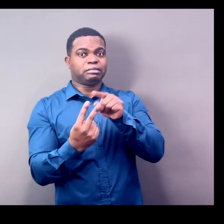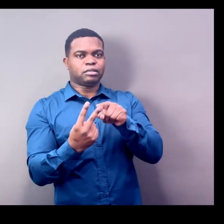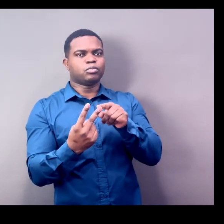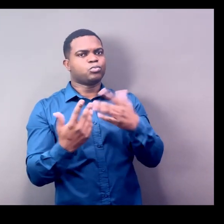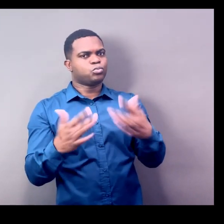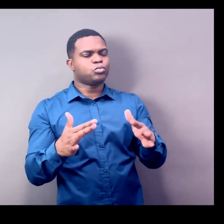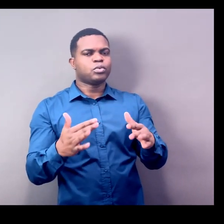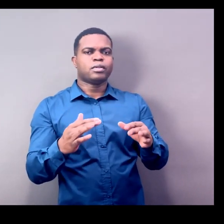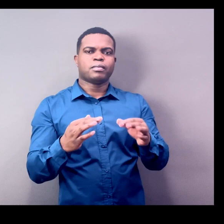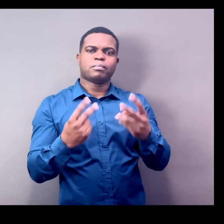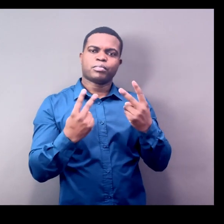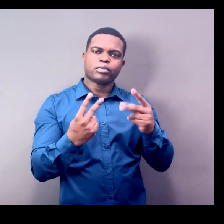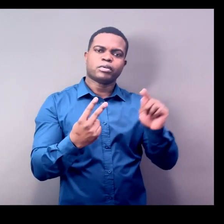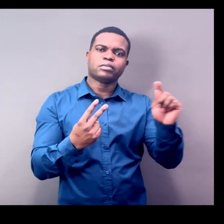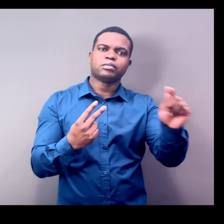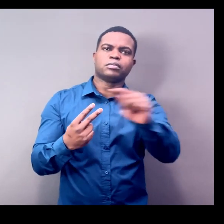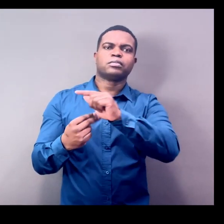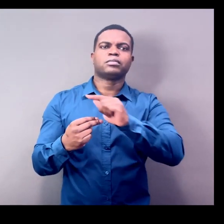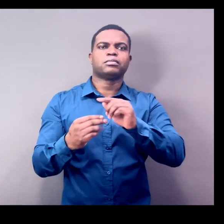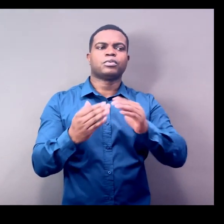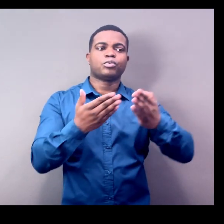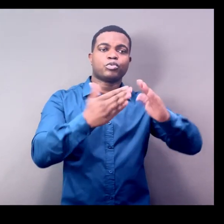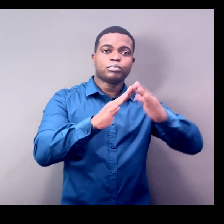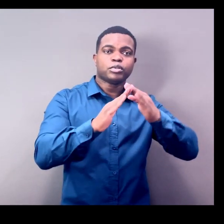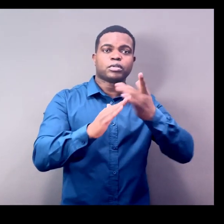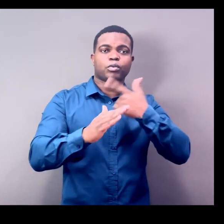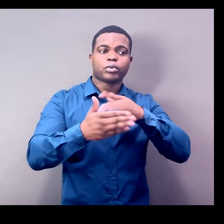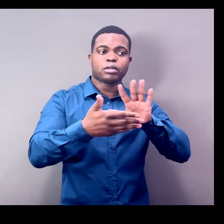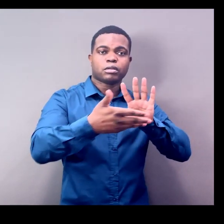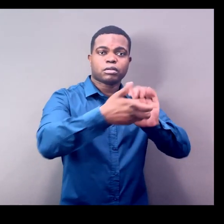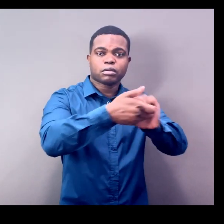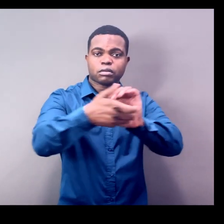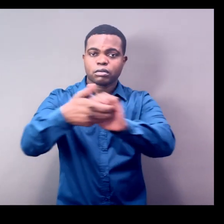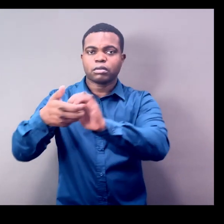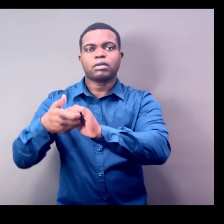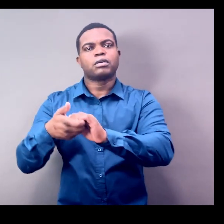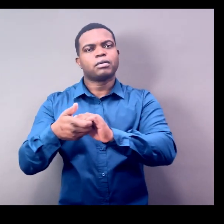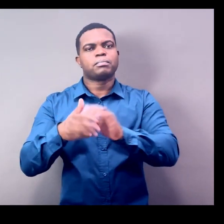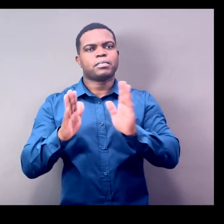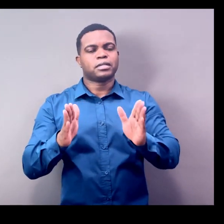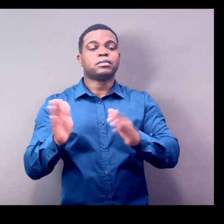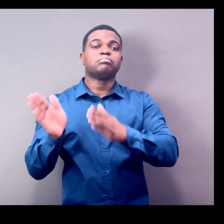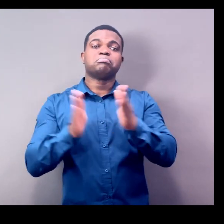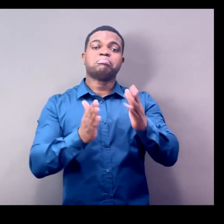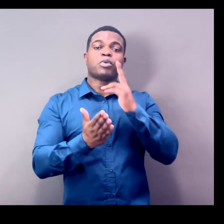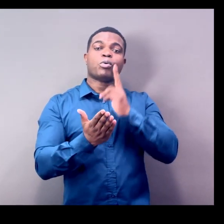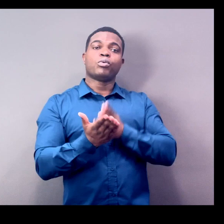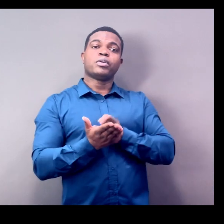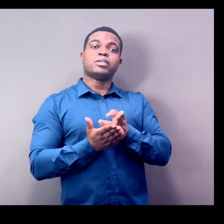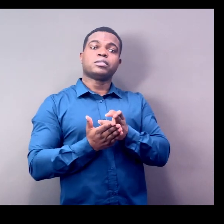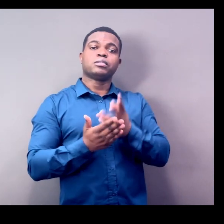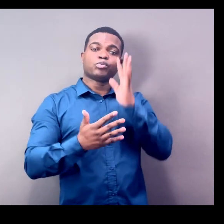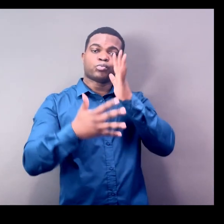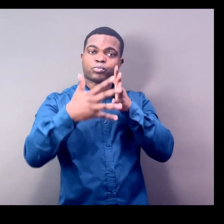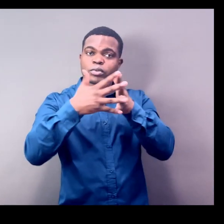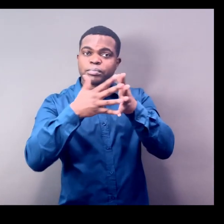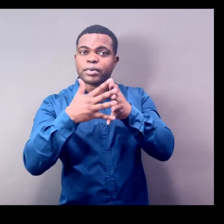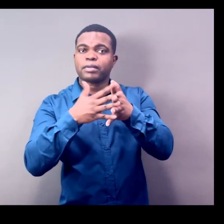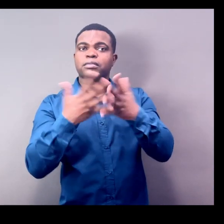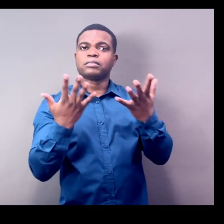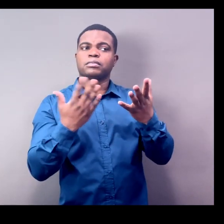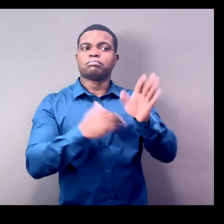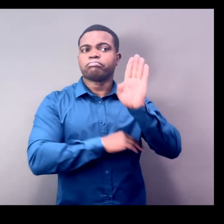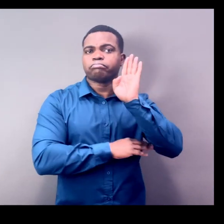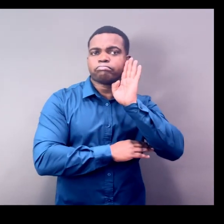credibility behaviors in community engagement, which are honesty, transparency,